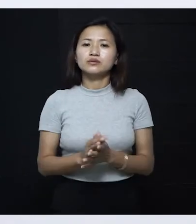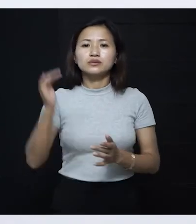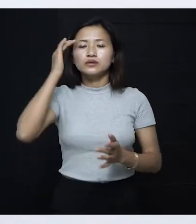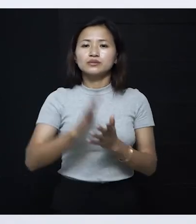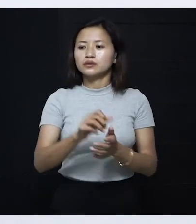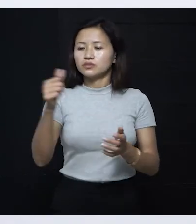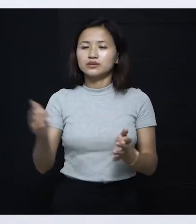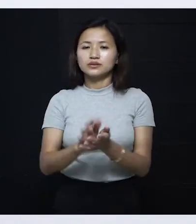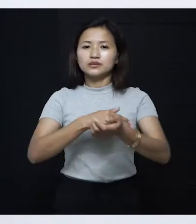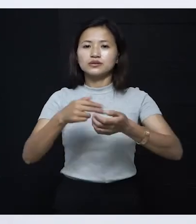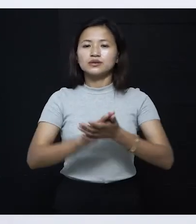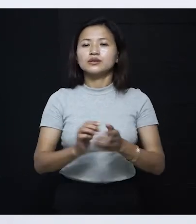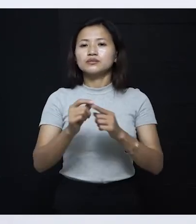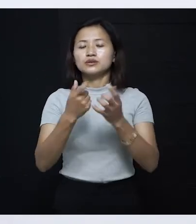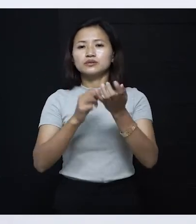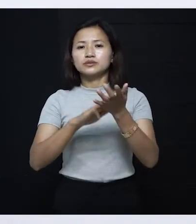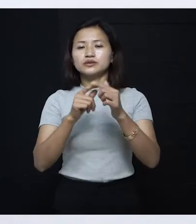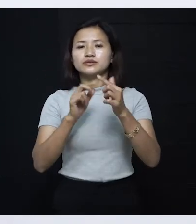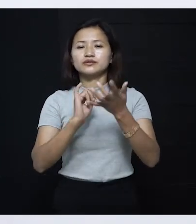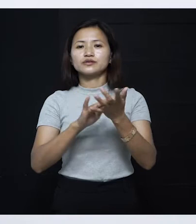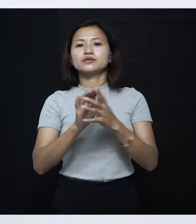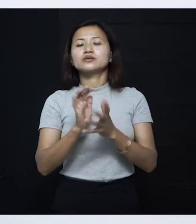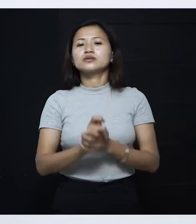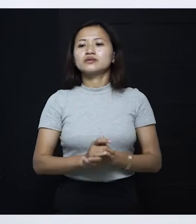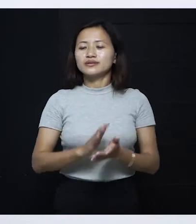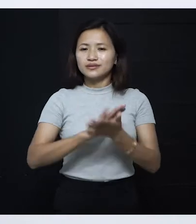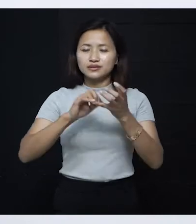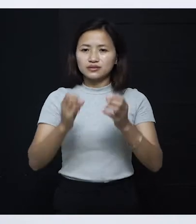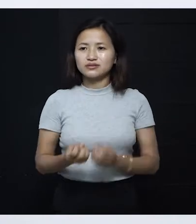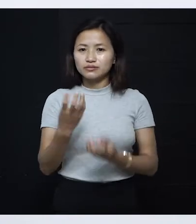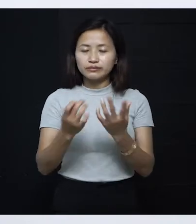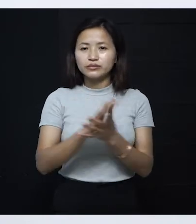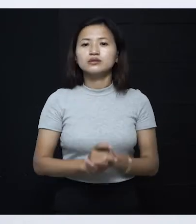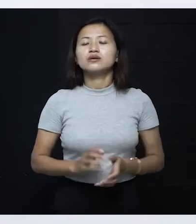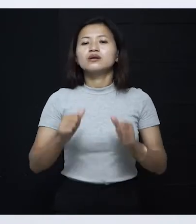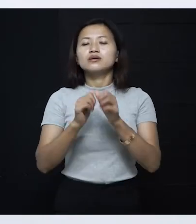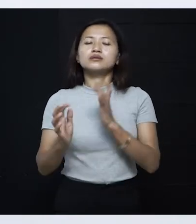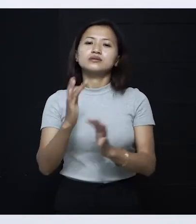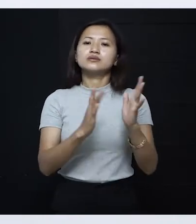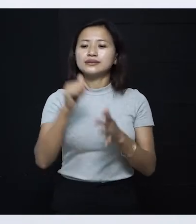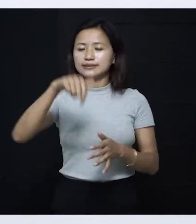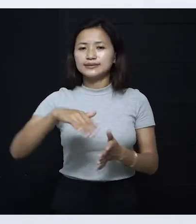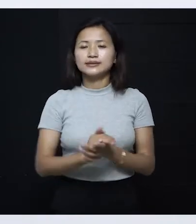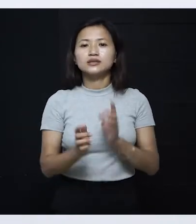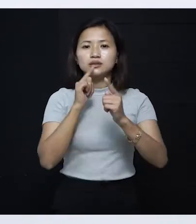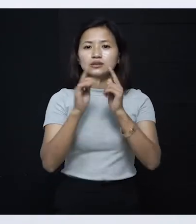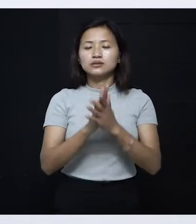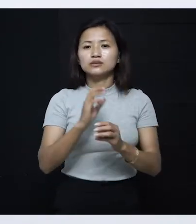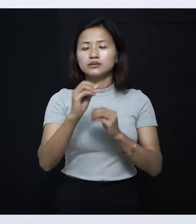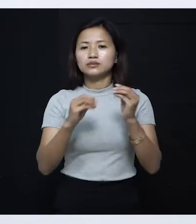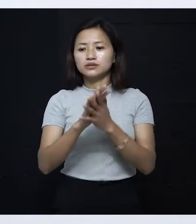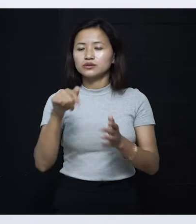by other name, that is the primitive agriculture or the slash and burn agriculture, okay? So here, talking about this